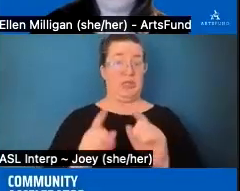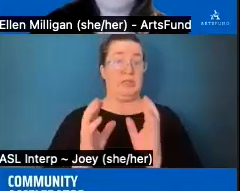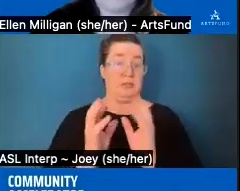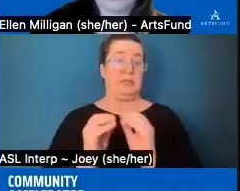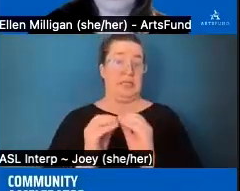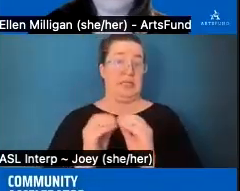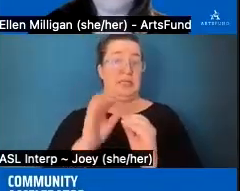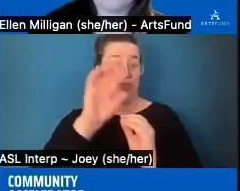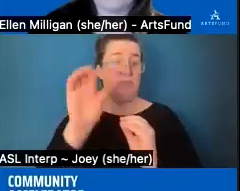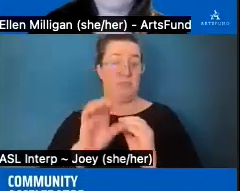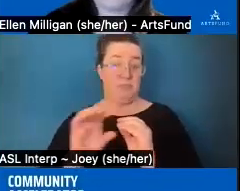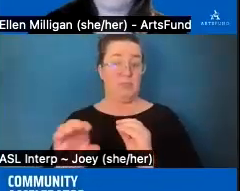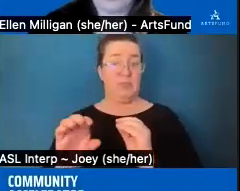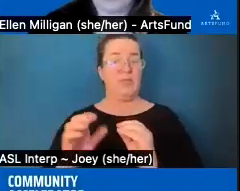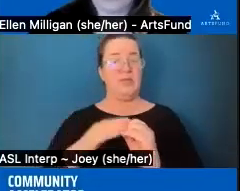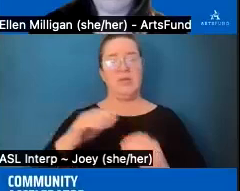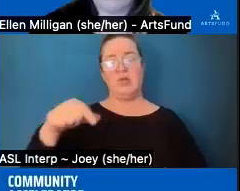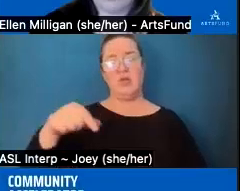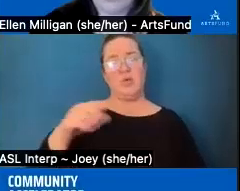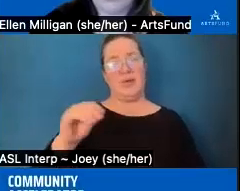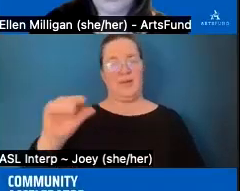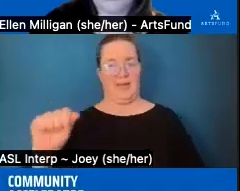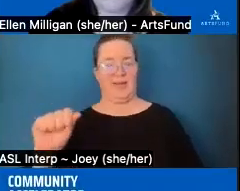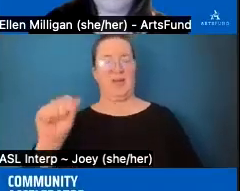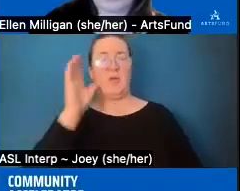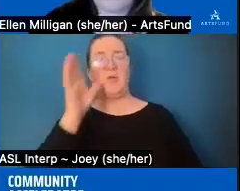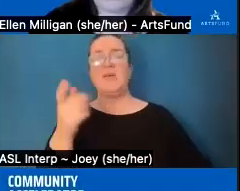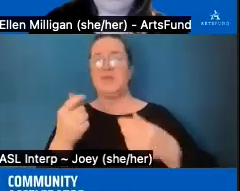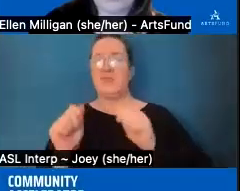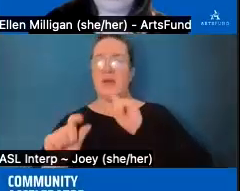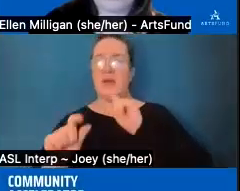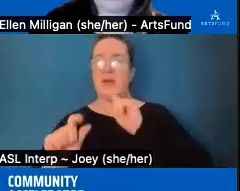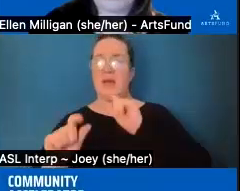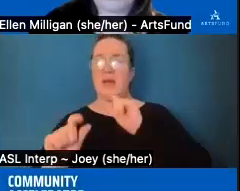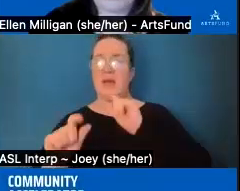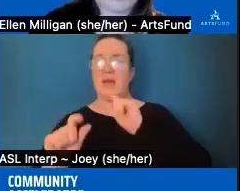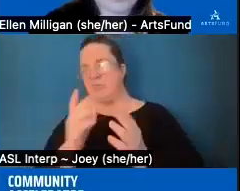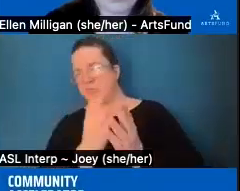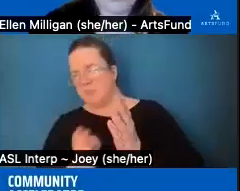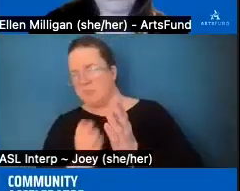we'll try to get to your questions in the second half of the hour. You can review the FAQ page on